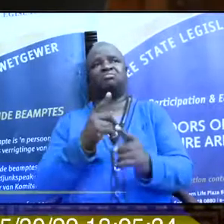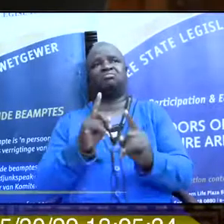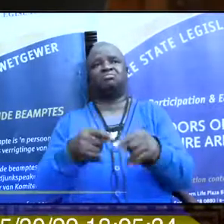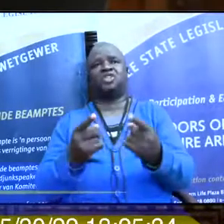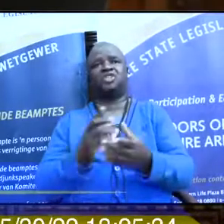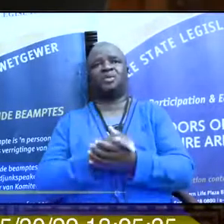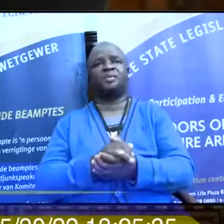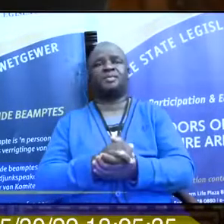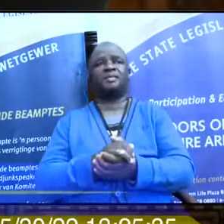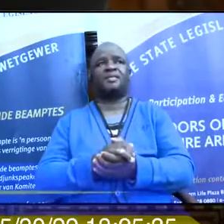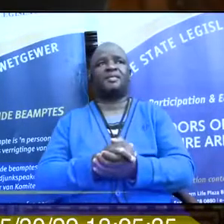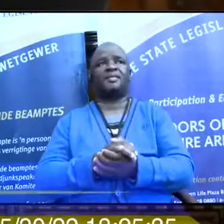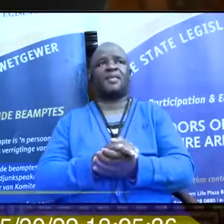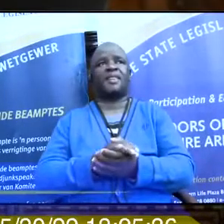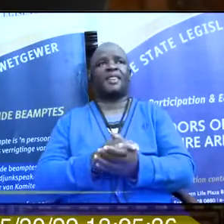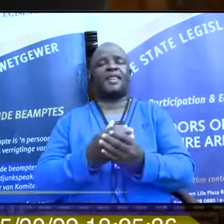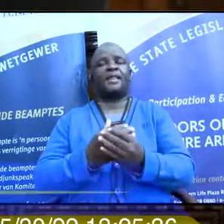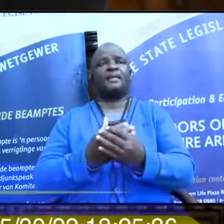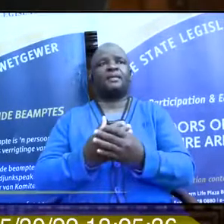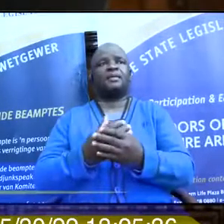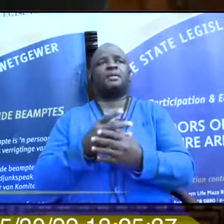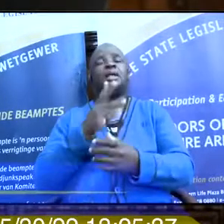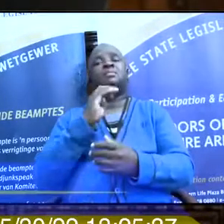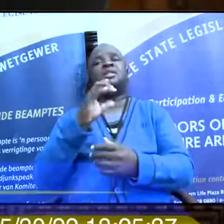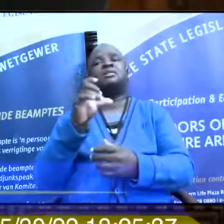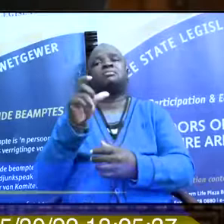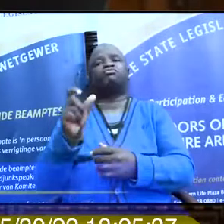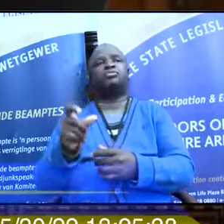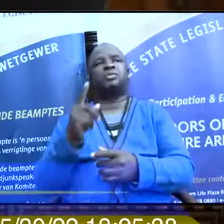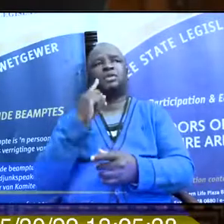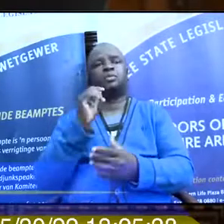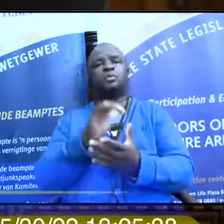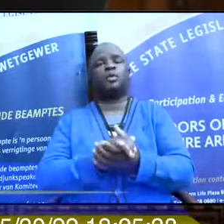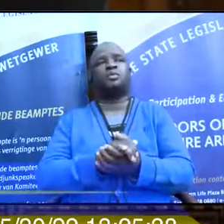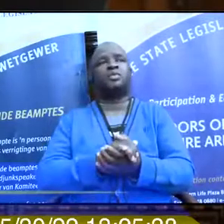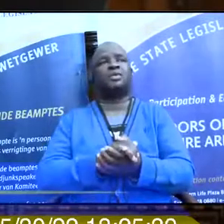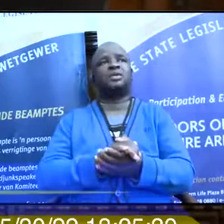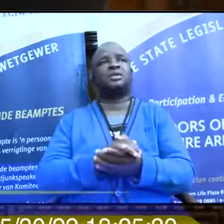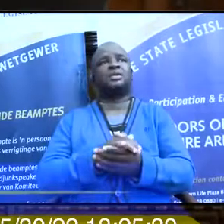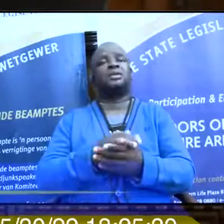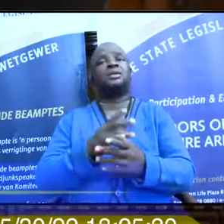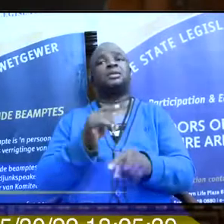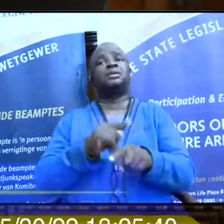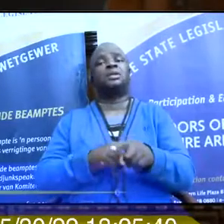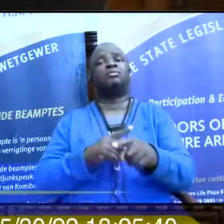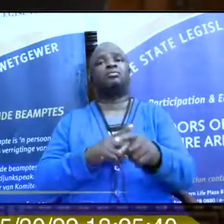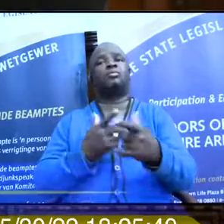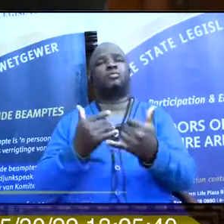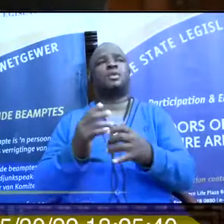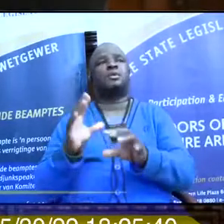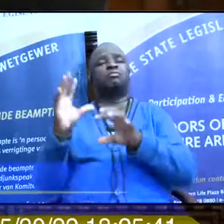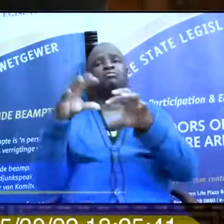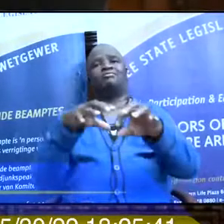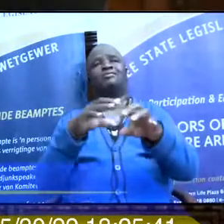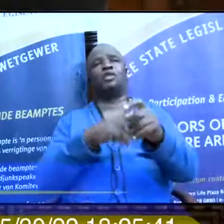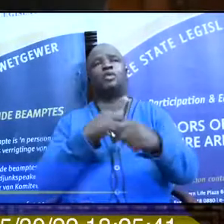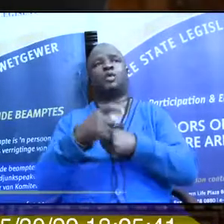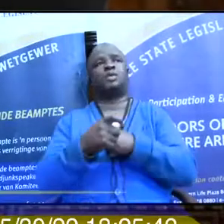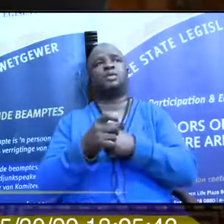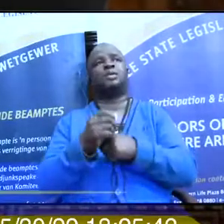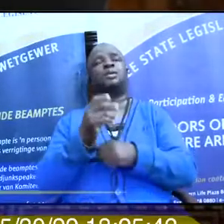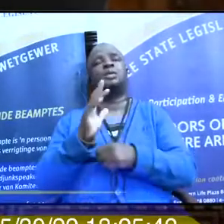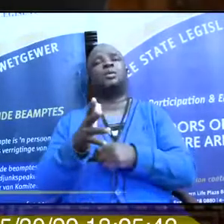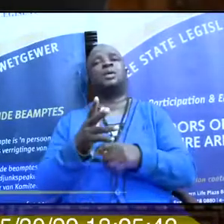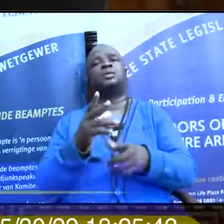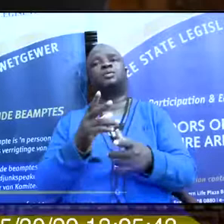um our embassy promised us in our conference congress to say no we'll make sure that we